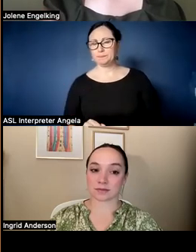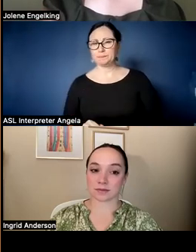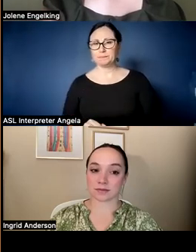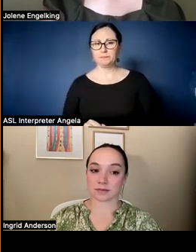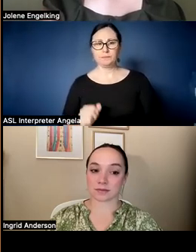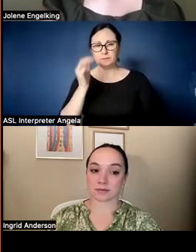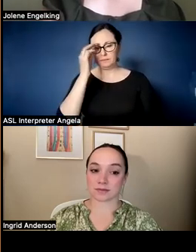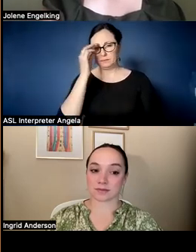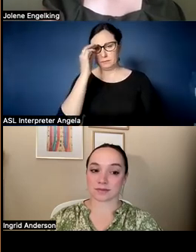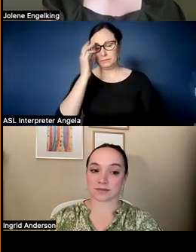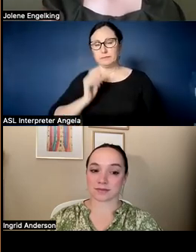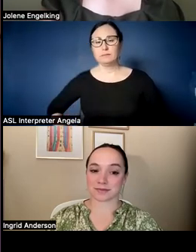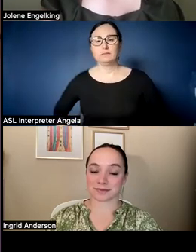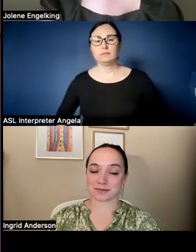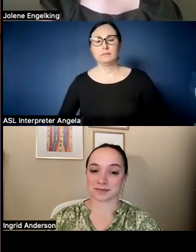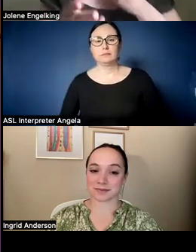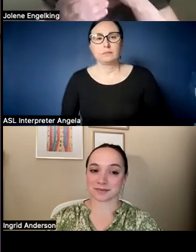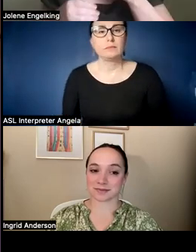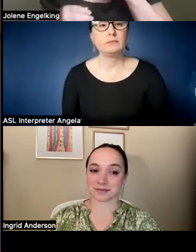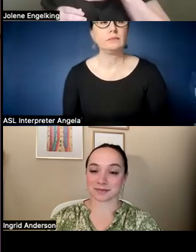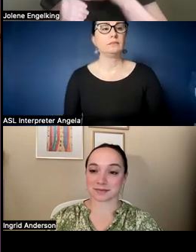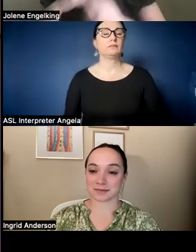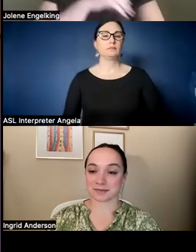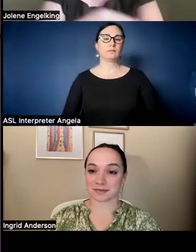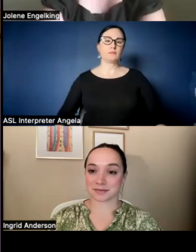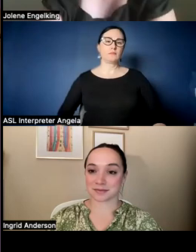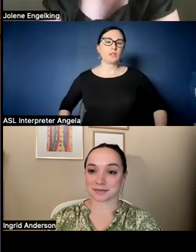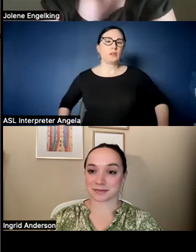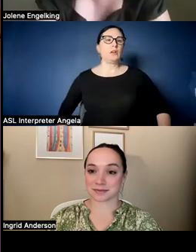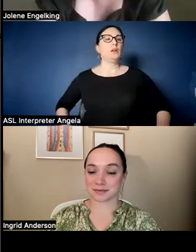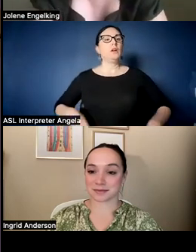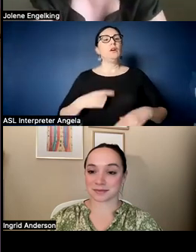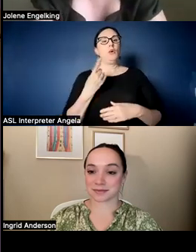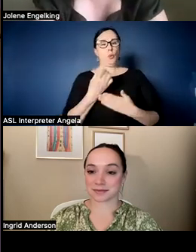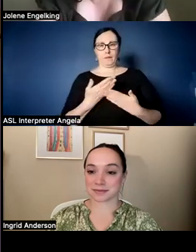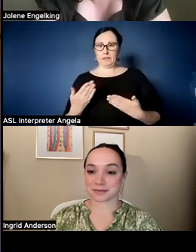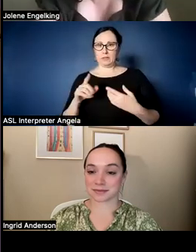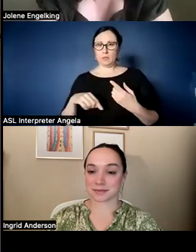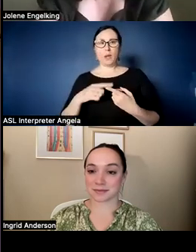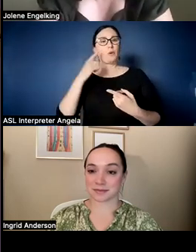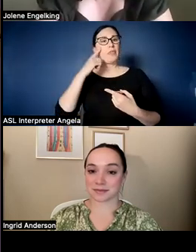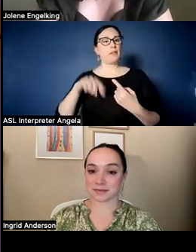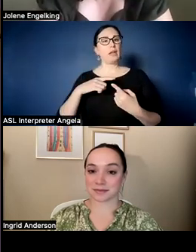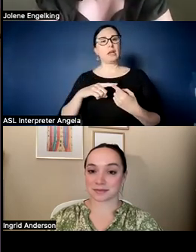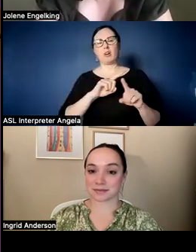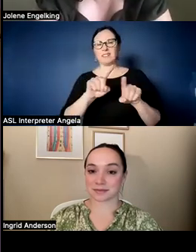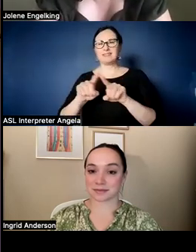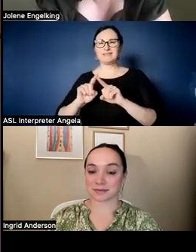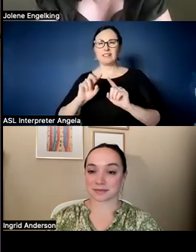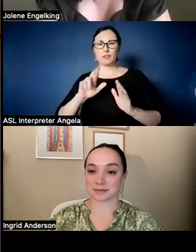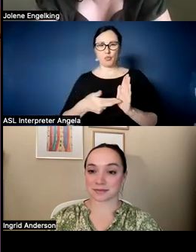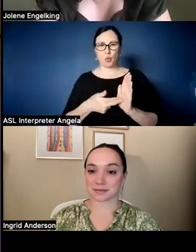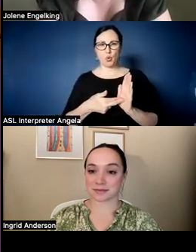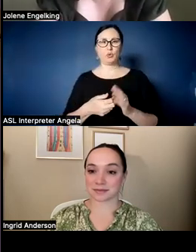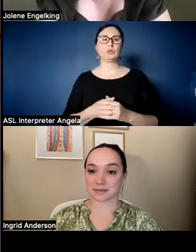I lost my mouse. There we go. And so one of these things is, when we're thinking about our different roles, one of